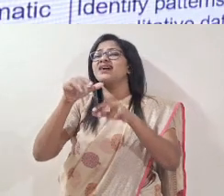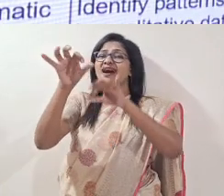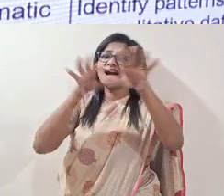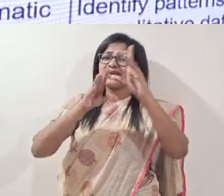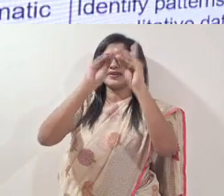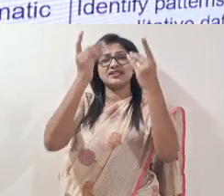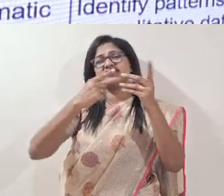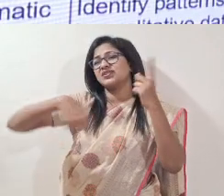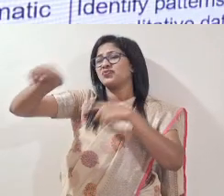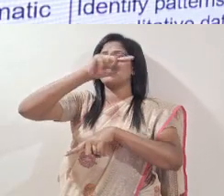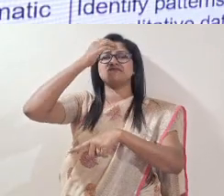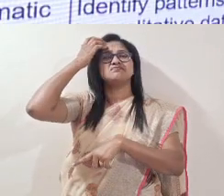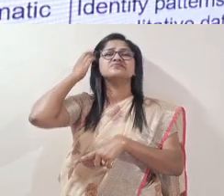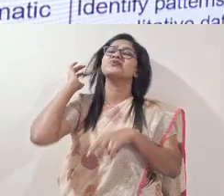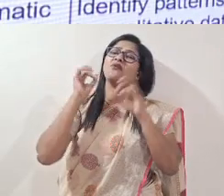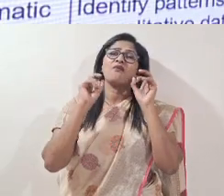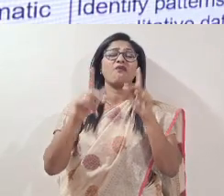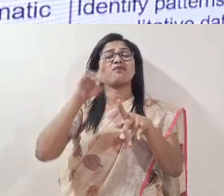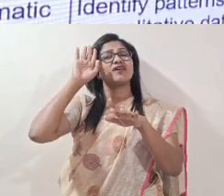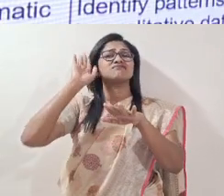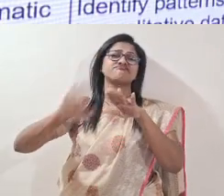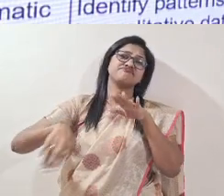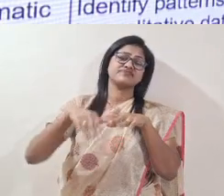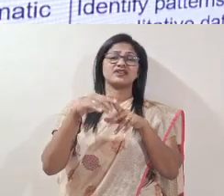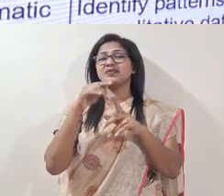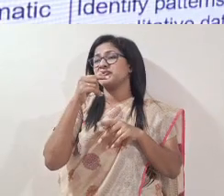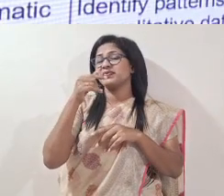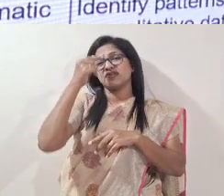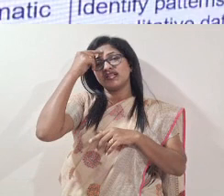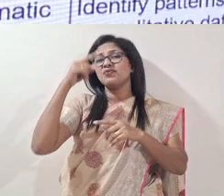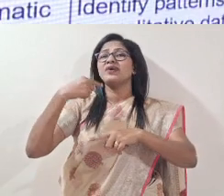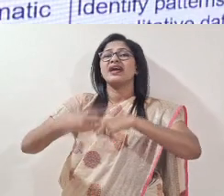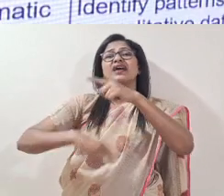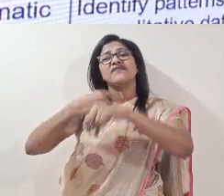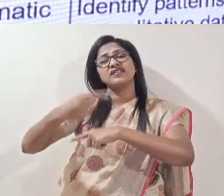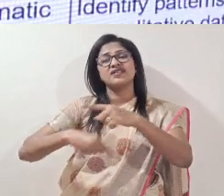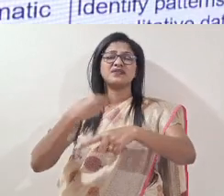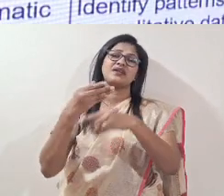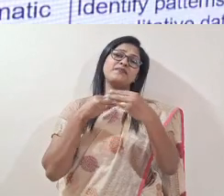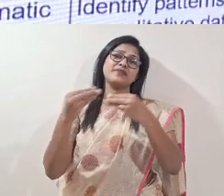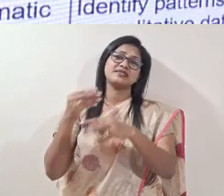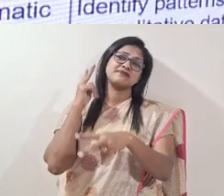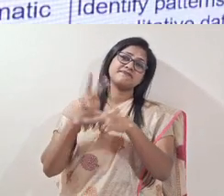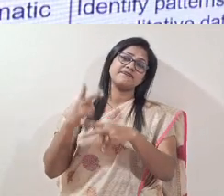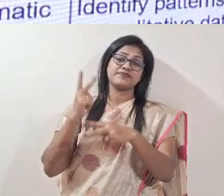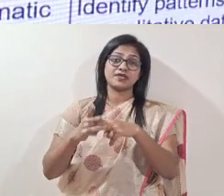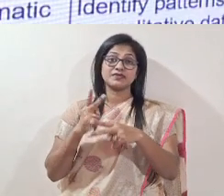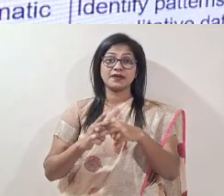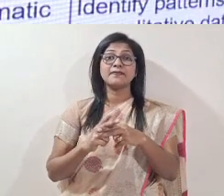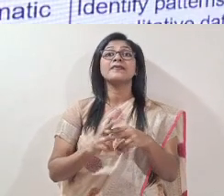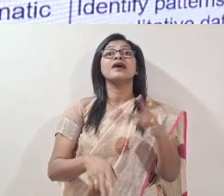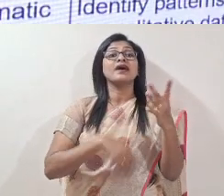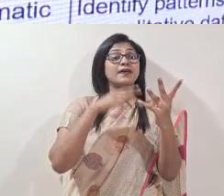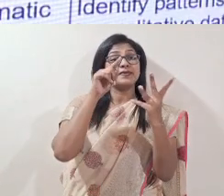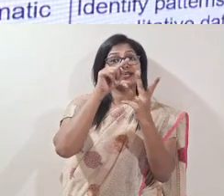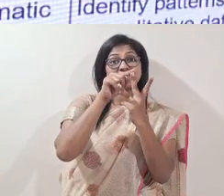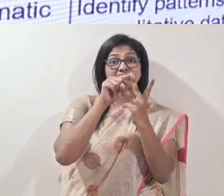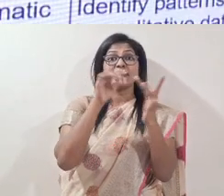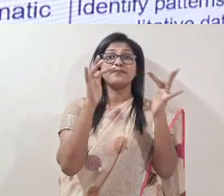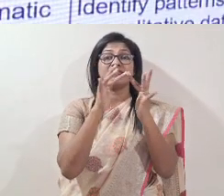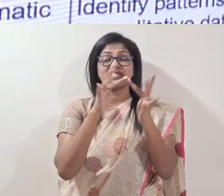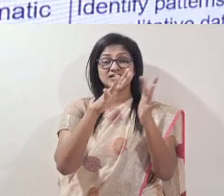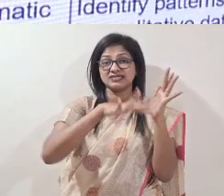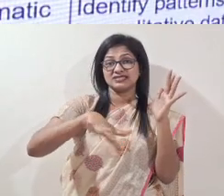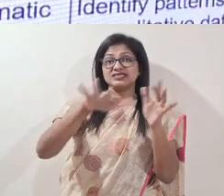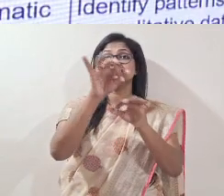about urban design and everything. I think it was going pretty much like a day-to-day business for them. But metropolitan cities